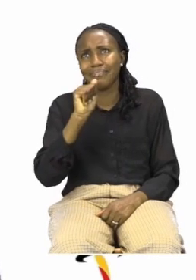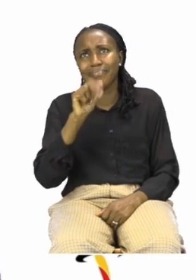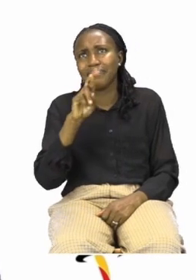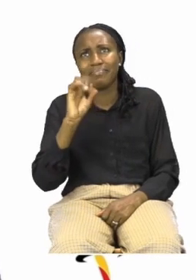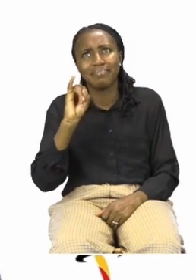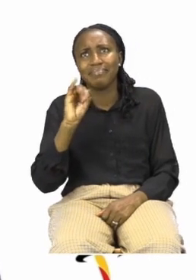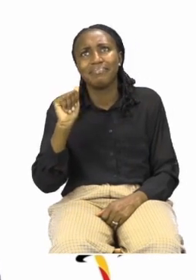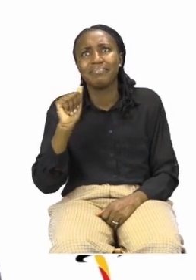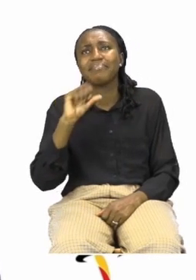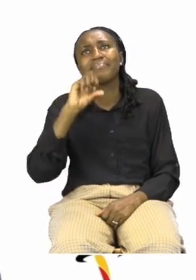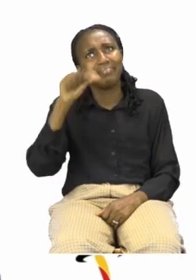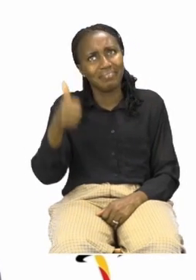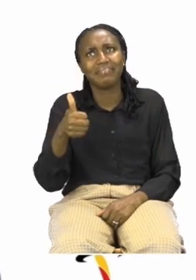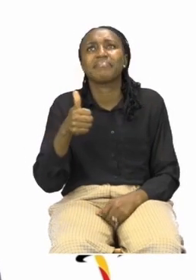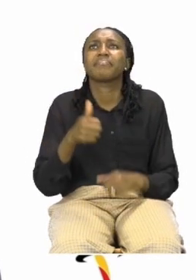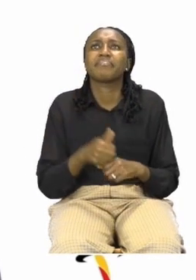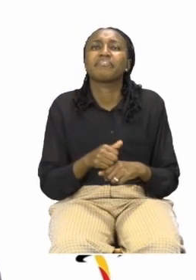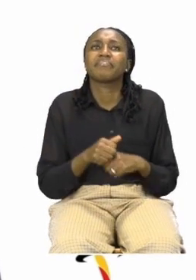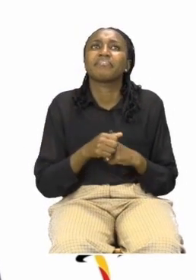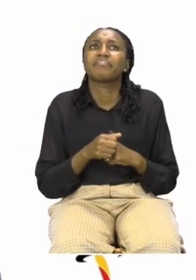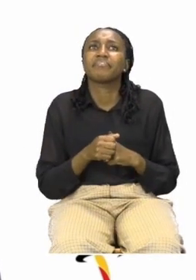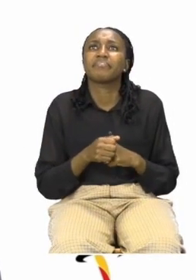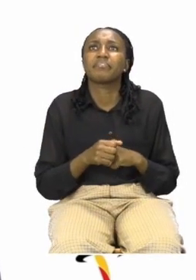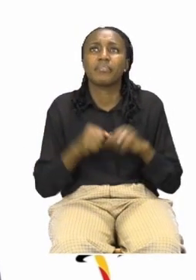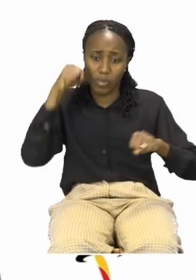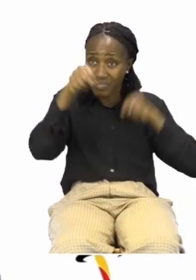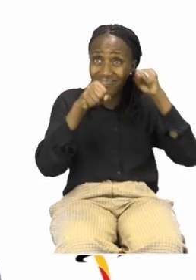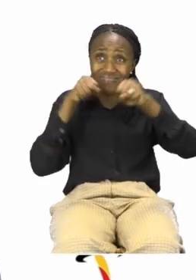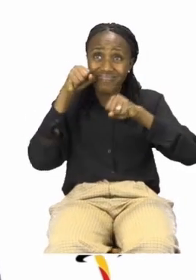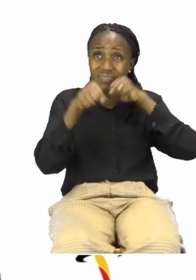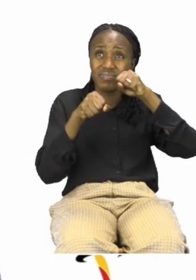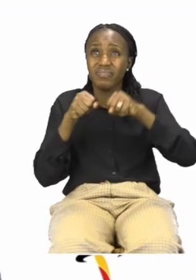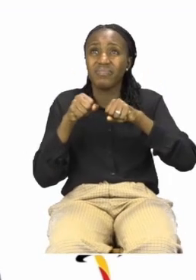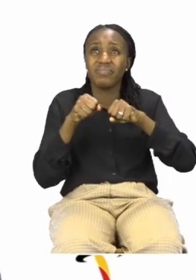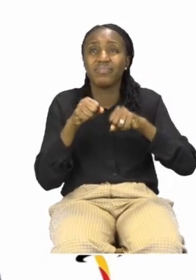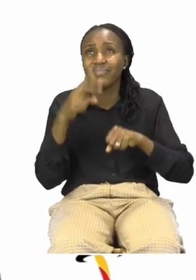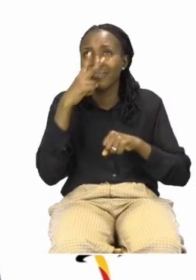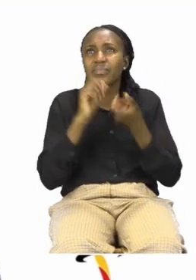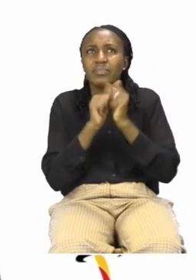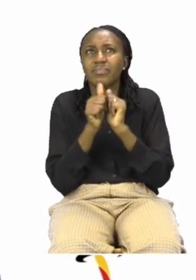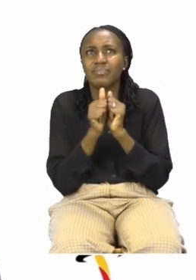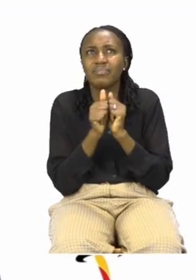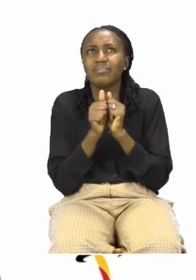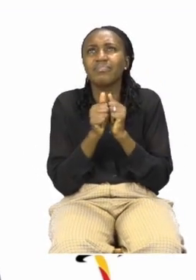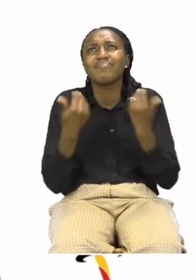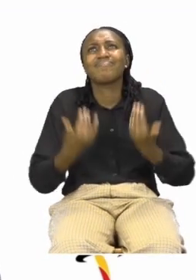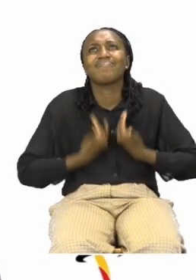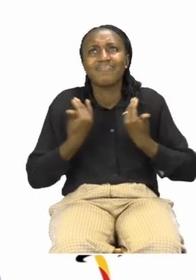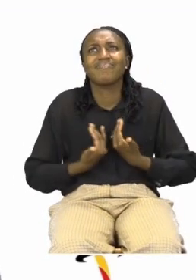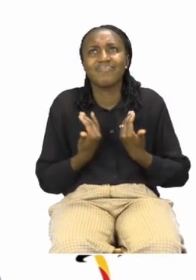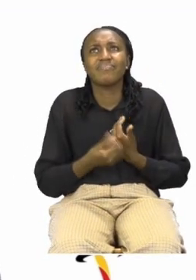Jonas Juniors also came from boxing, so to say. So we also looked at the boxing. You would see also boxing being a priority sports code. We got youngsters like Jonas Juniors. You